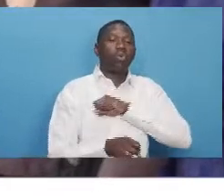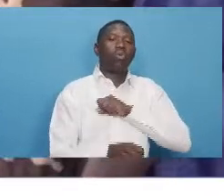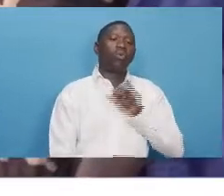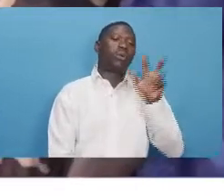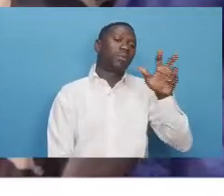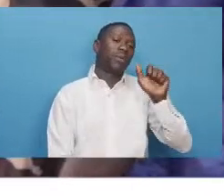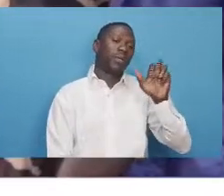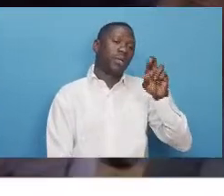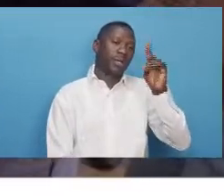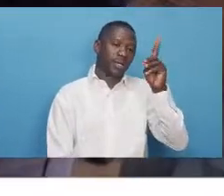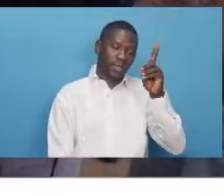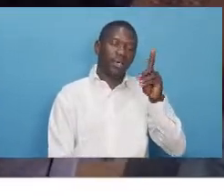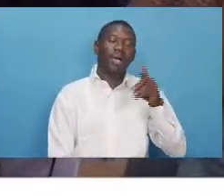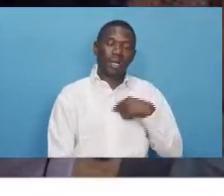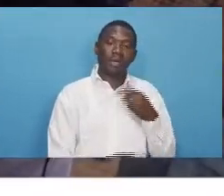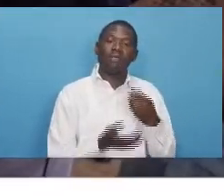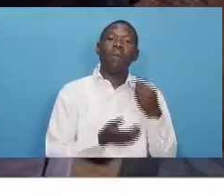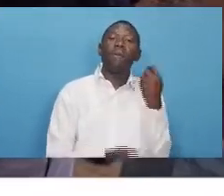should deposit